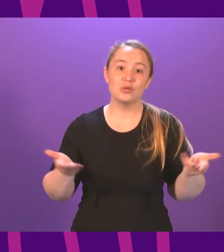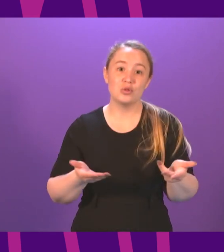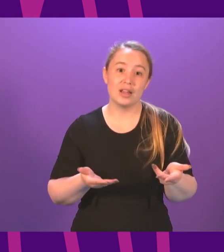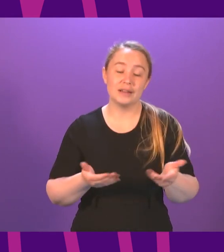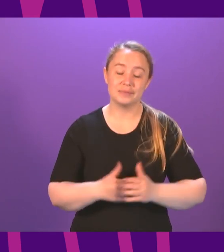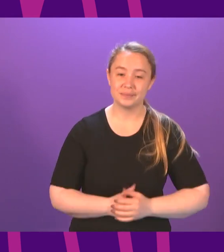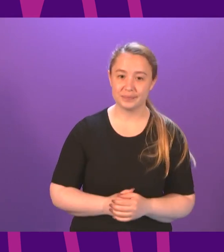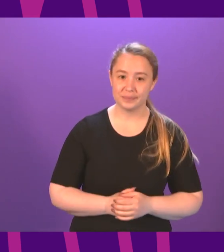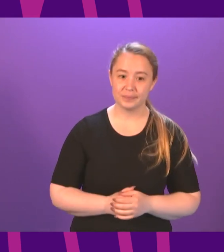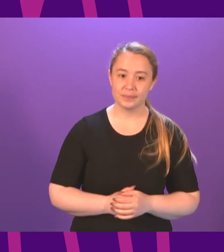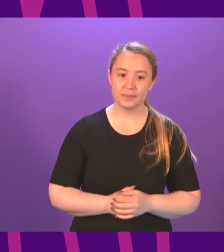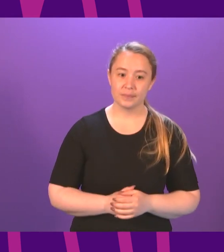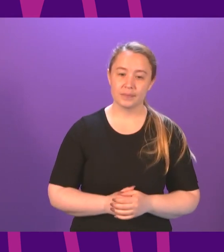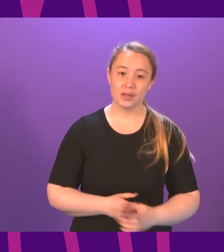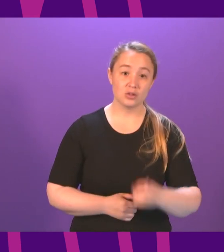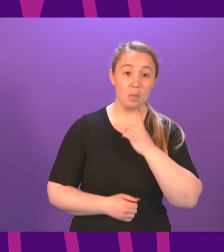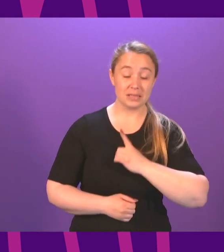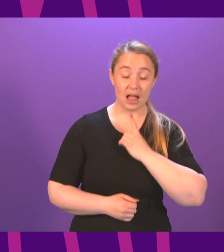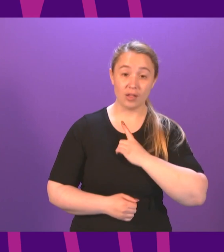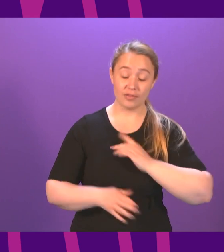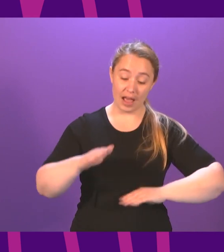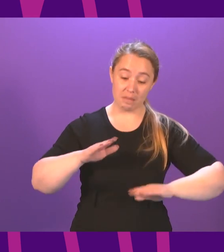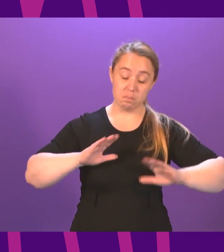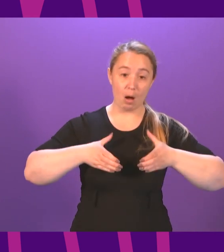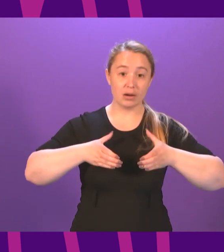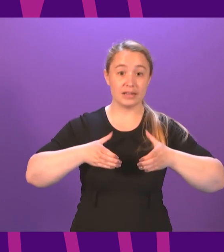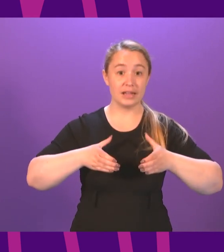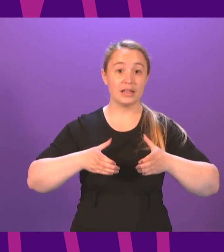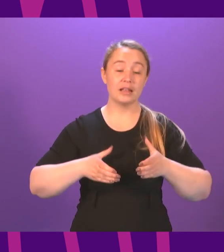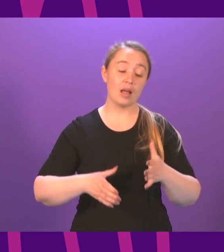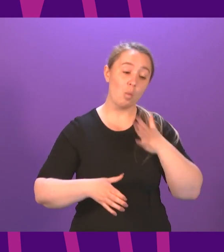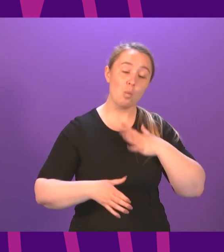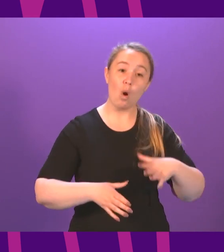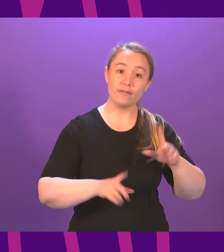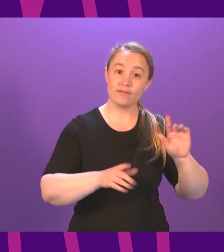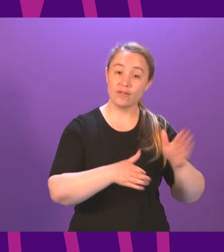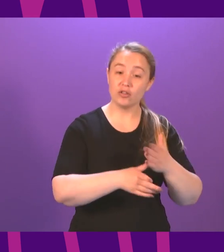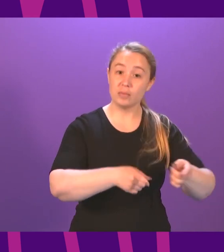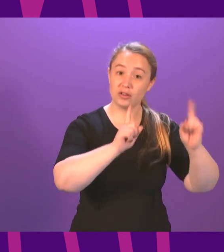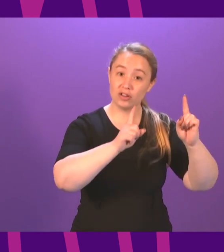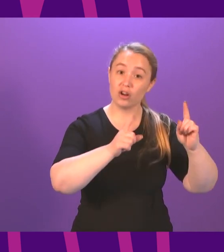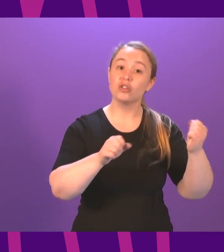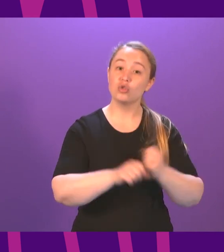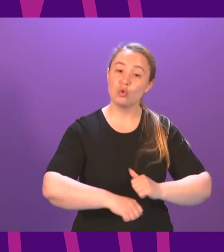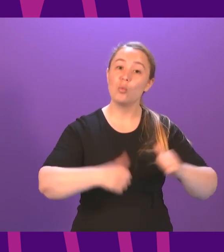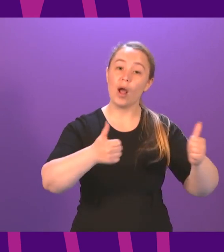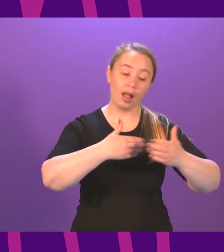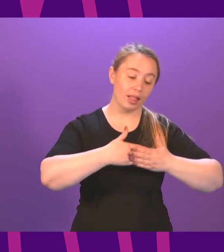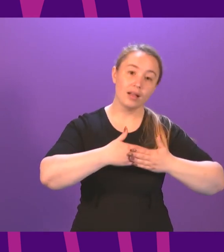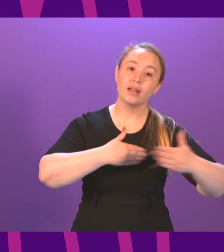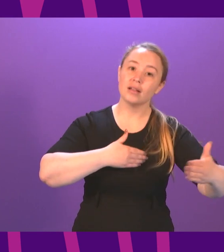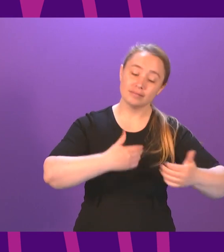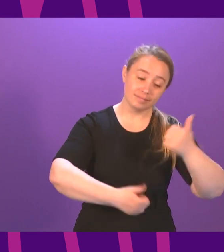this occasion. I and the whole of my party wish the First Minister well in the months and years ahead. My commiserations to